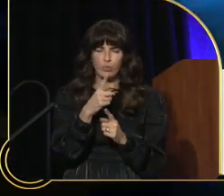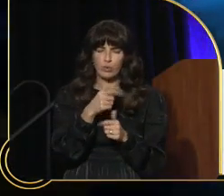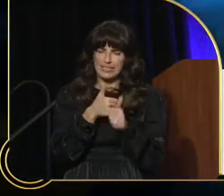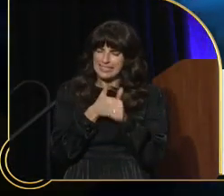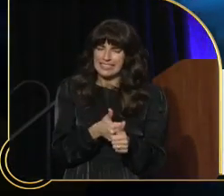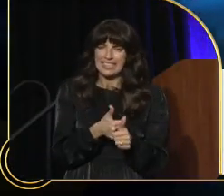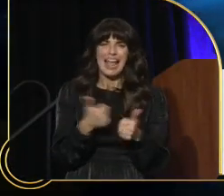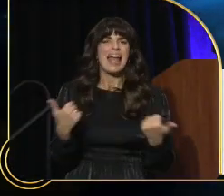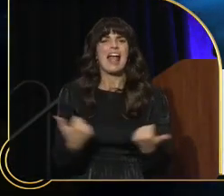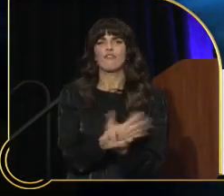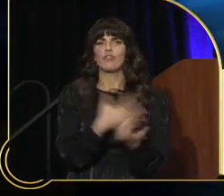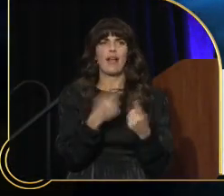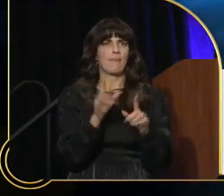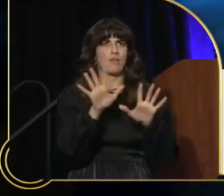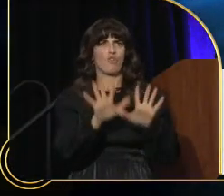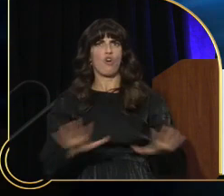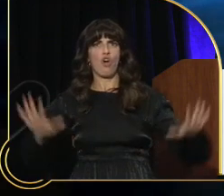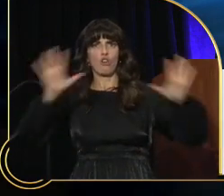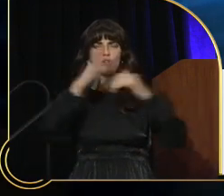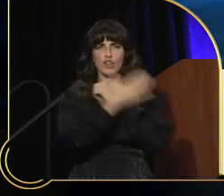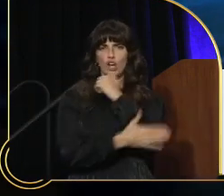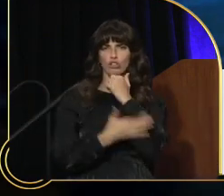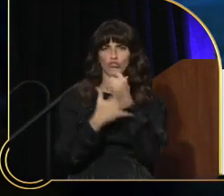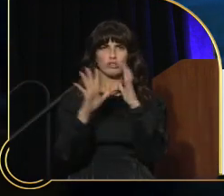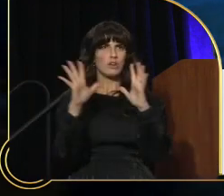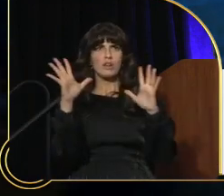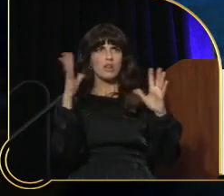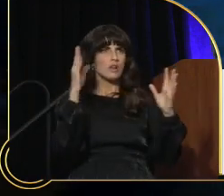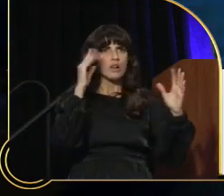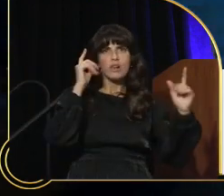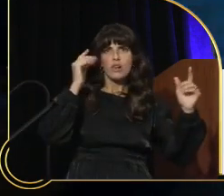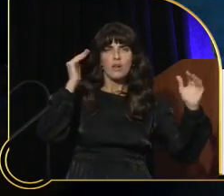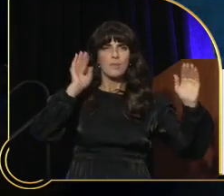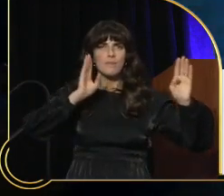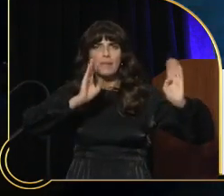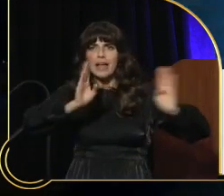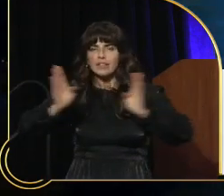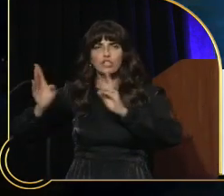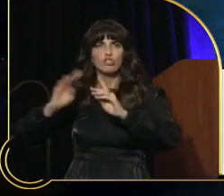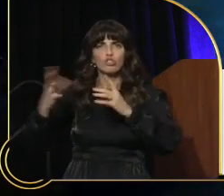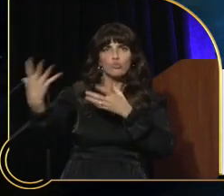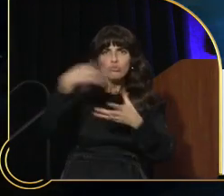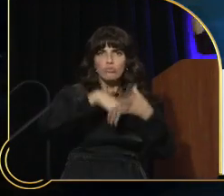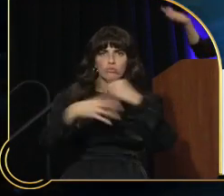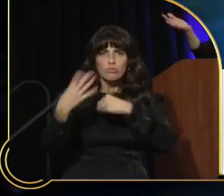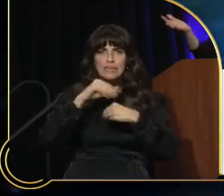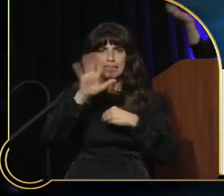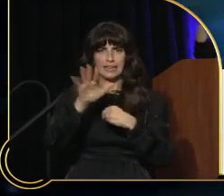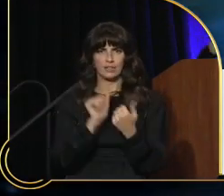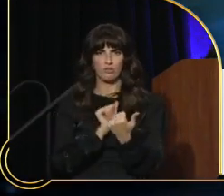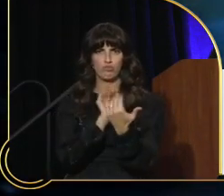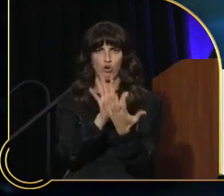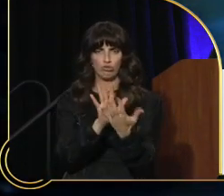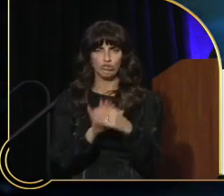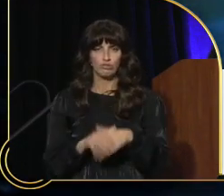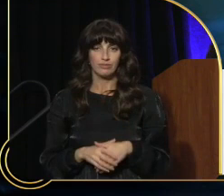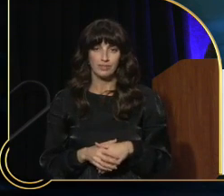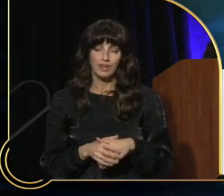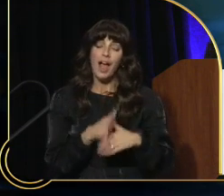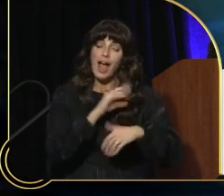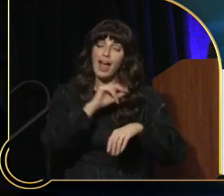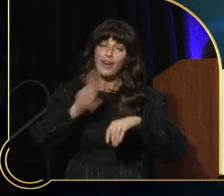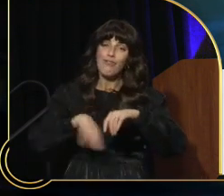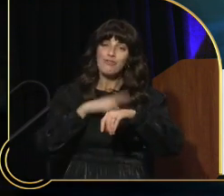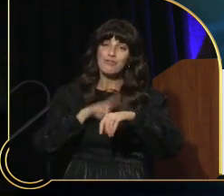and support a thoughtful and strategic approach. And then, of course,